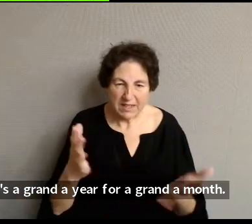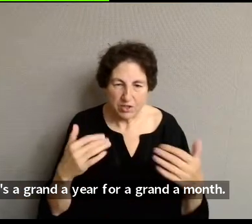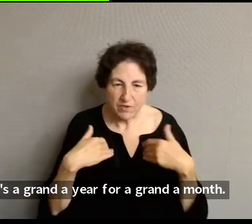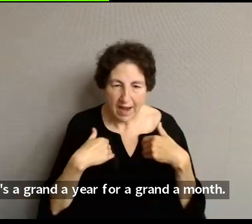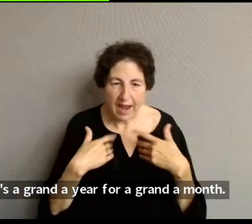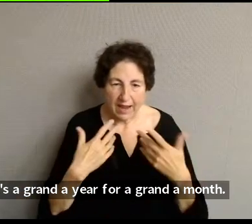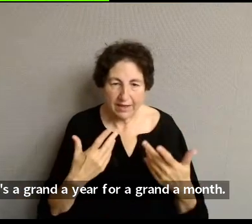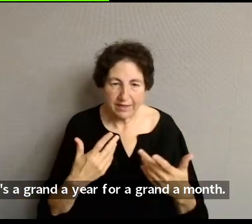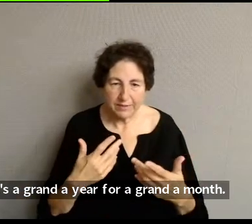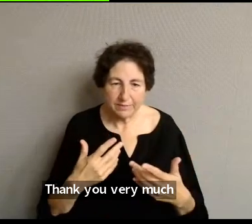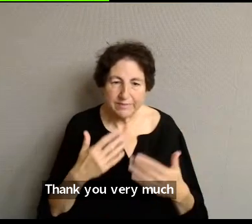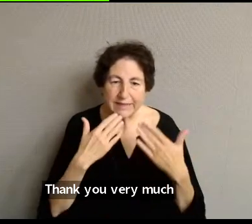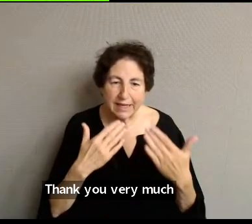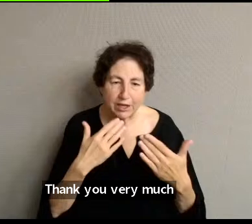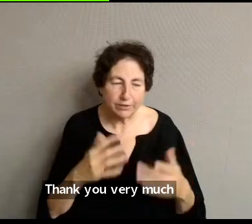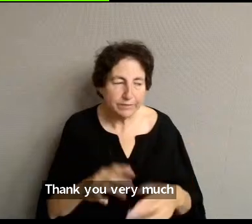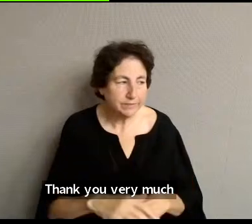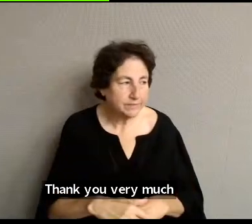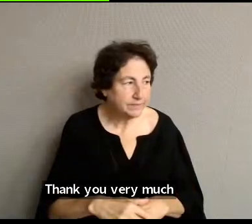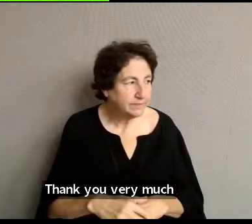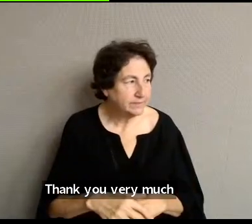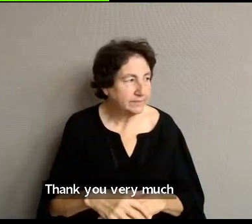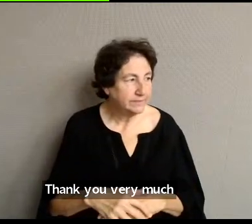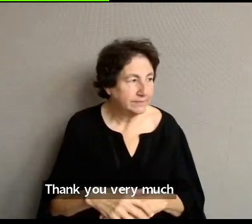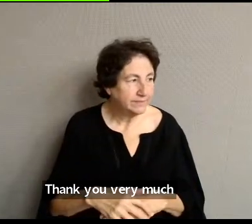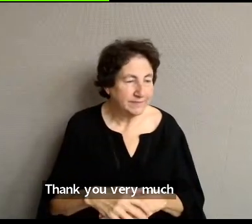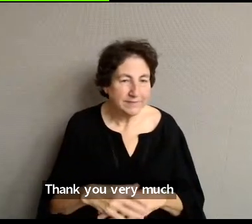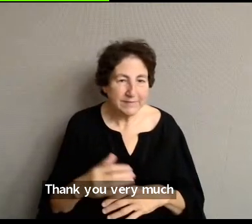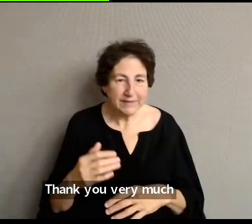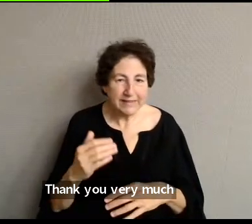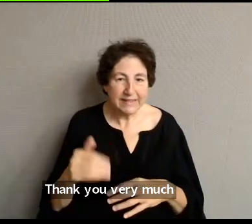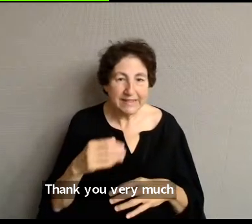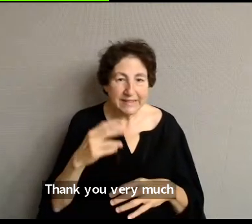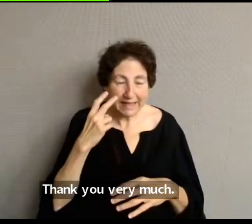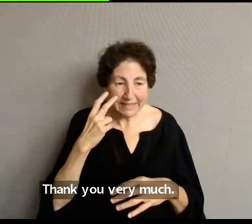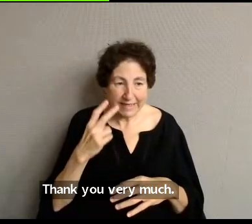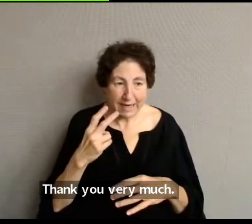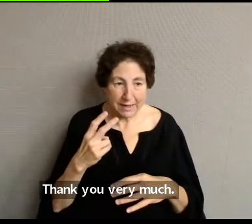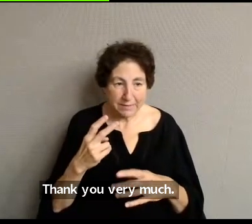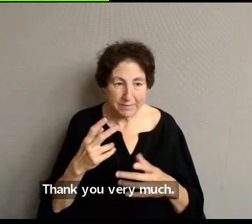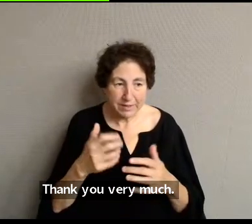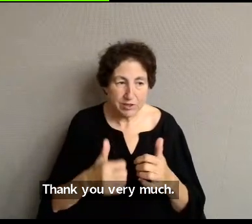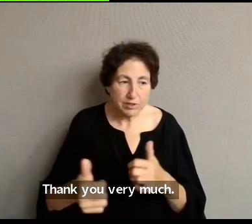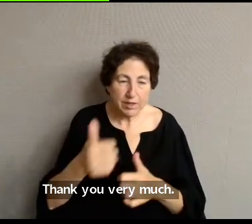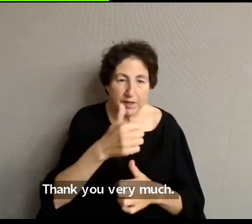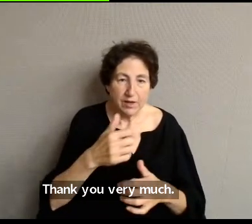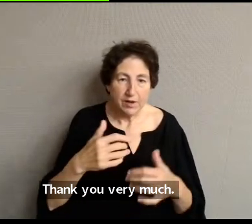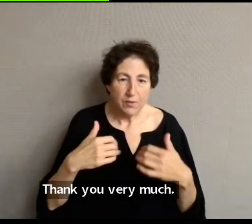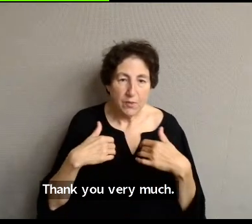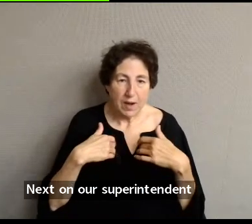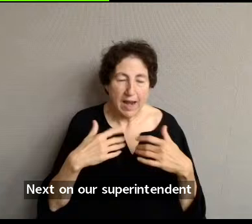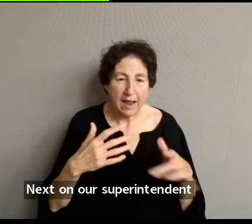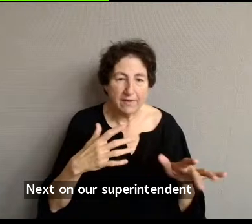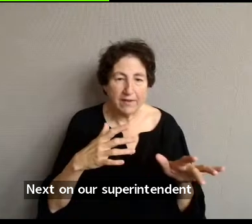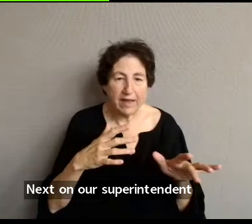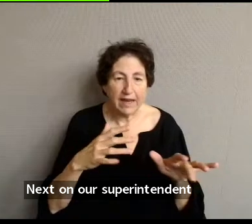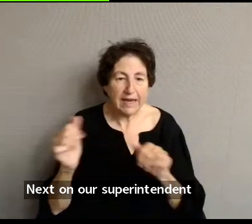Thank you. Once you get over it. Next on our superintendent report, we have the lead administrative assistant update.